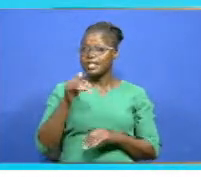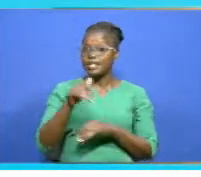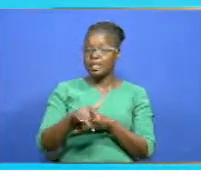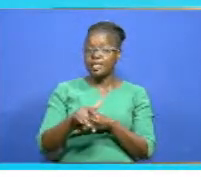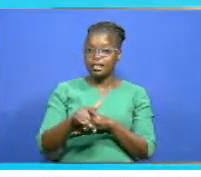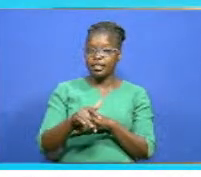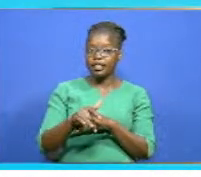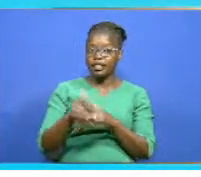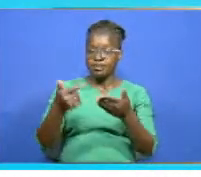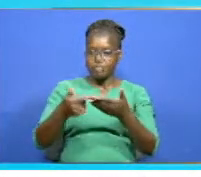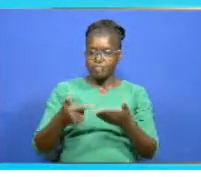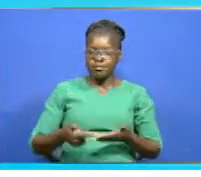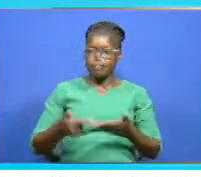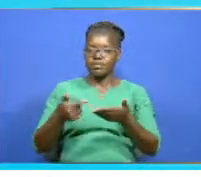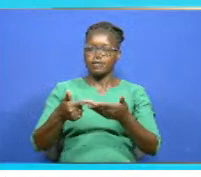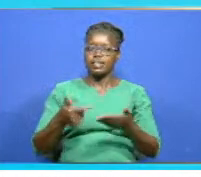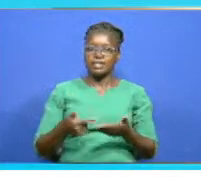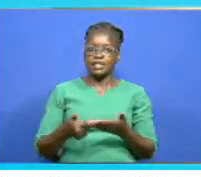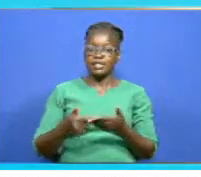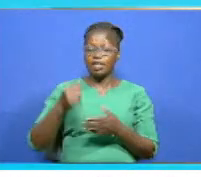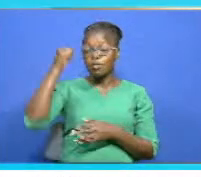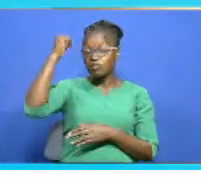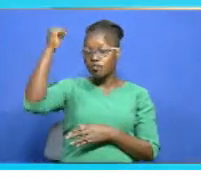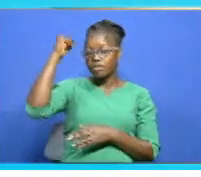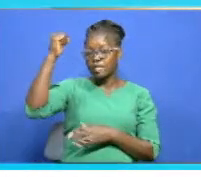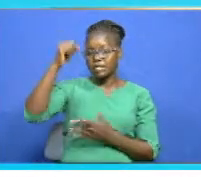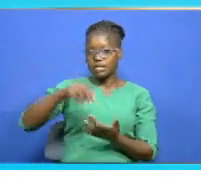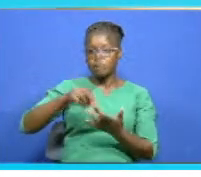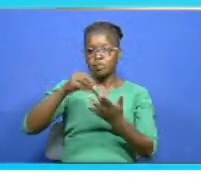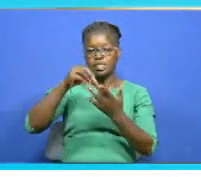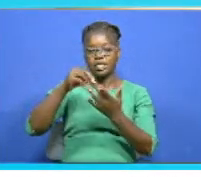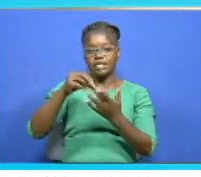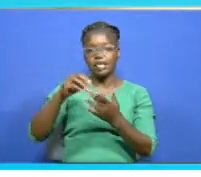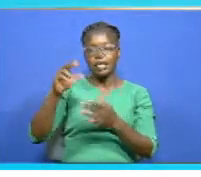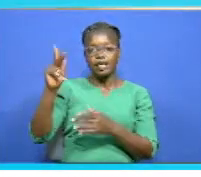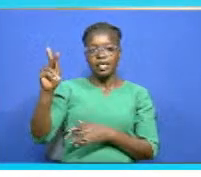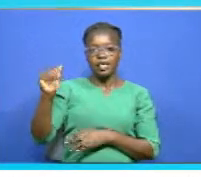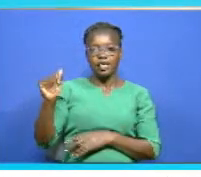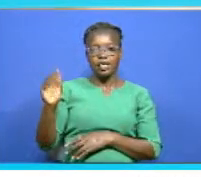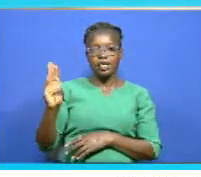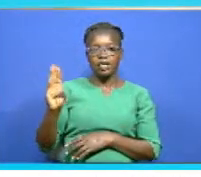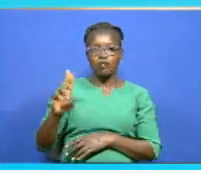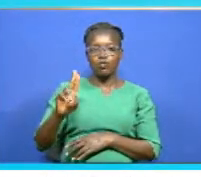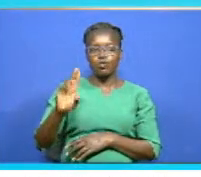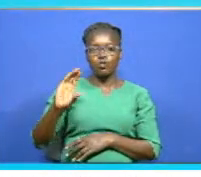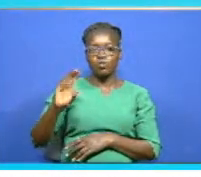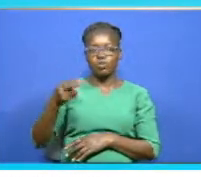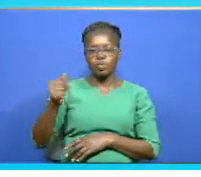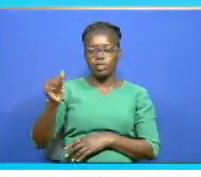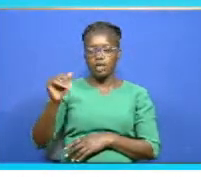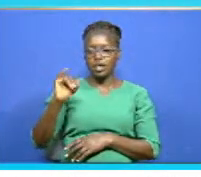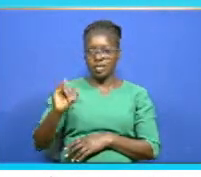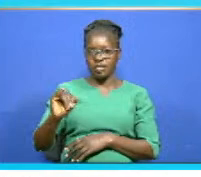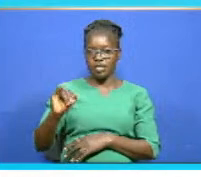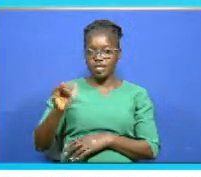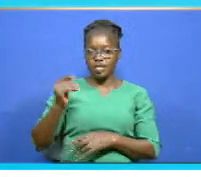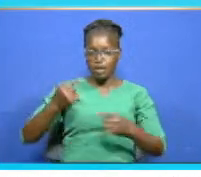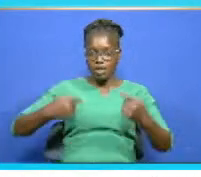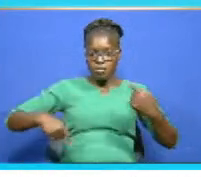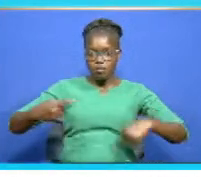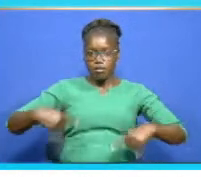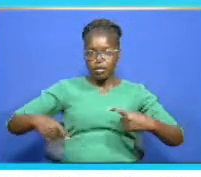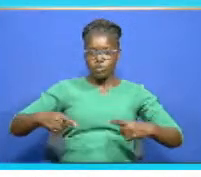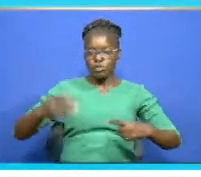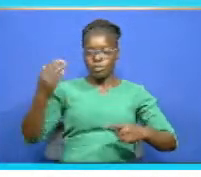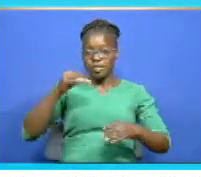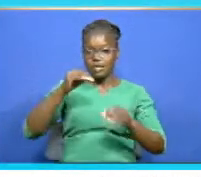we are discussing matters, politics, and especially when we talk about the Kabuchai and the Matungu by-elections. But first things first, let